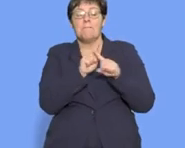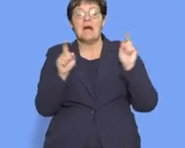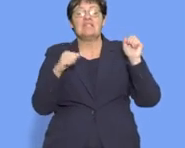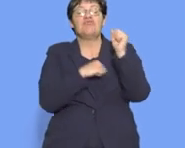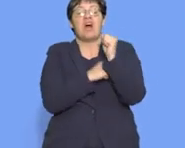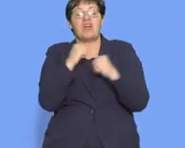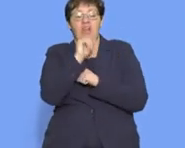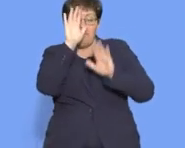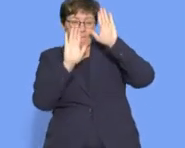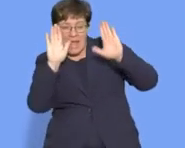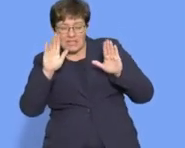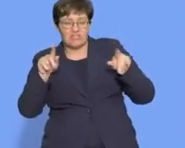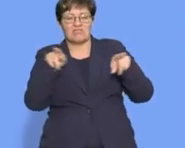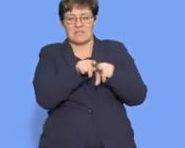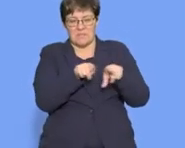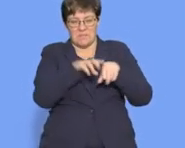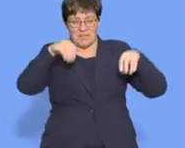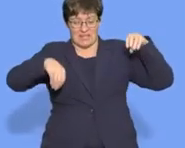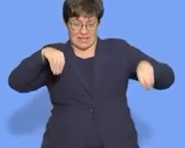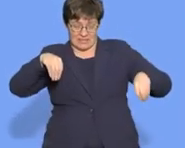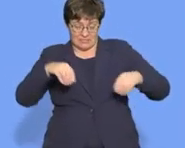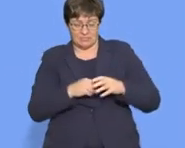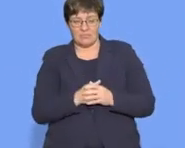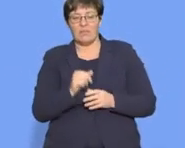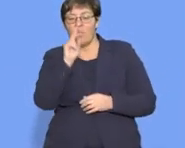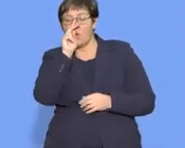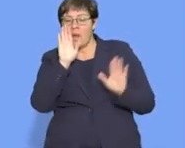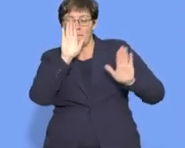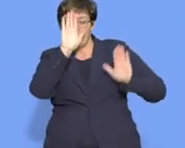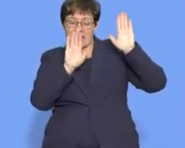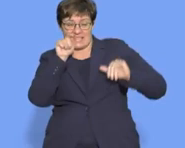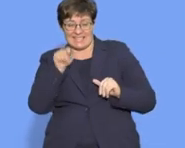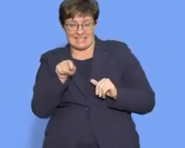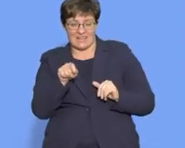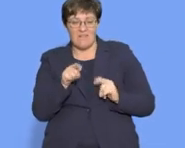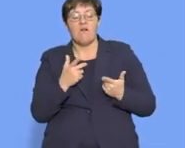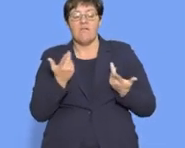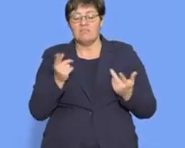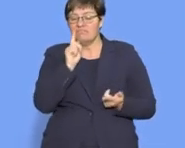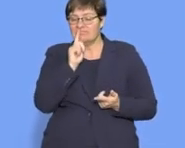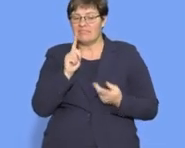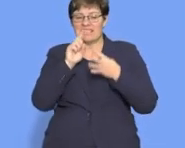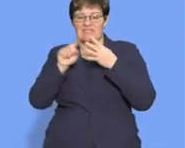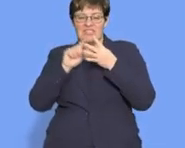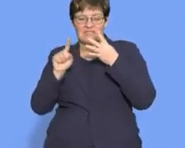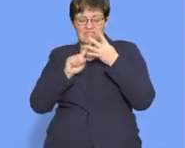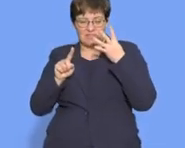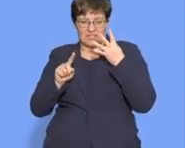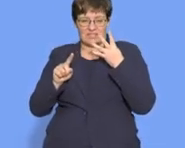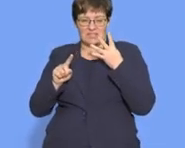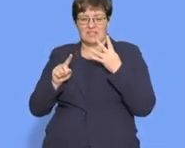same pattern. And that's what we're looking for, the pattern for the layout of these different